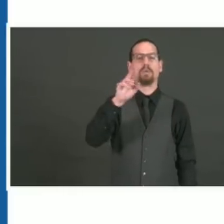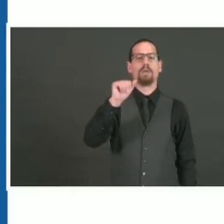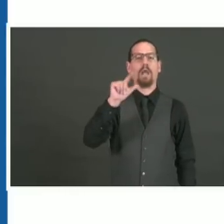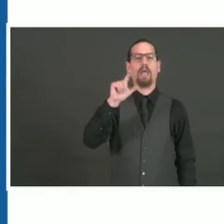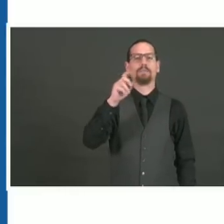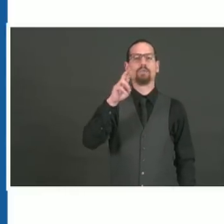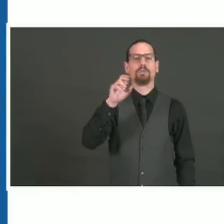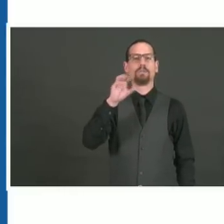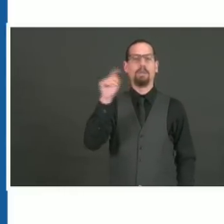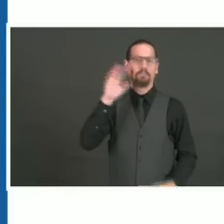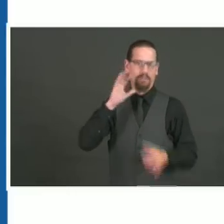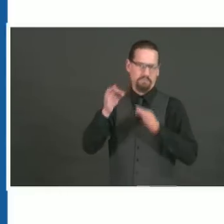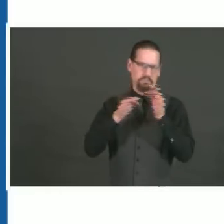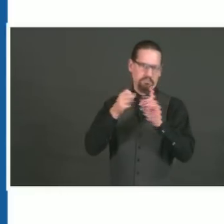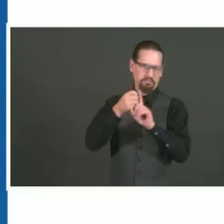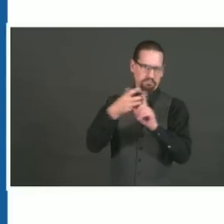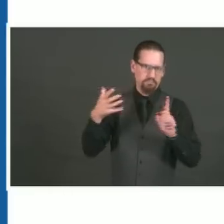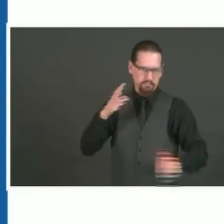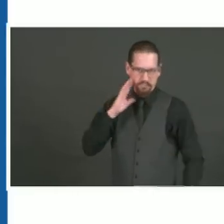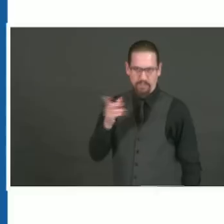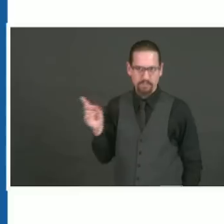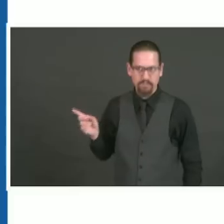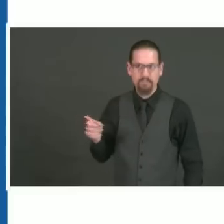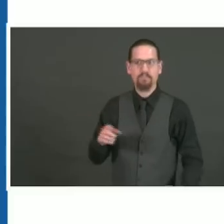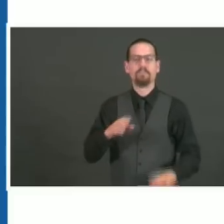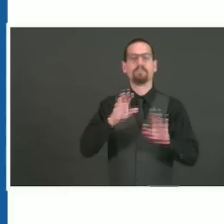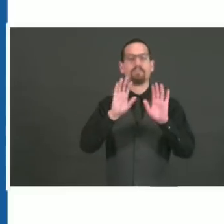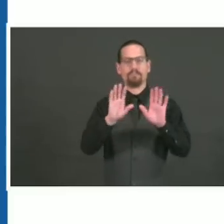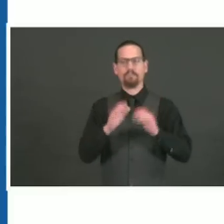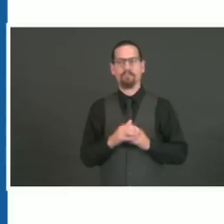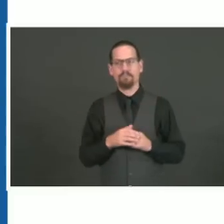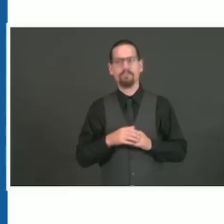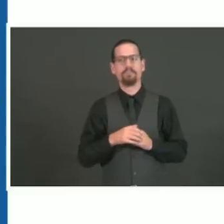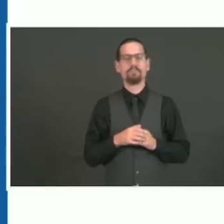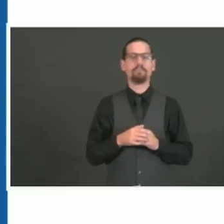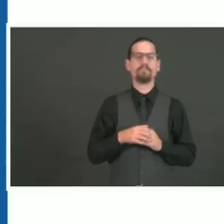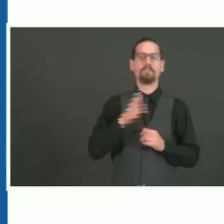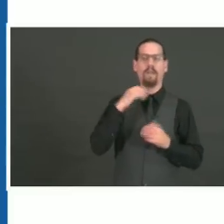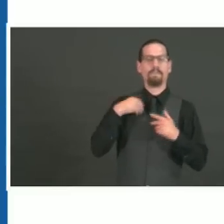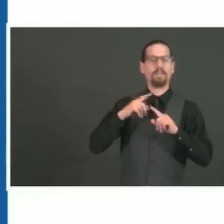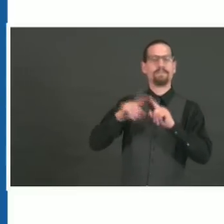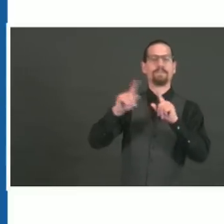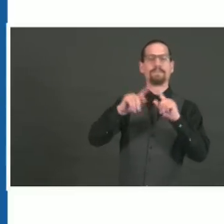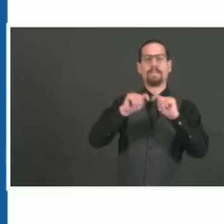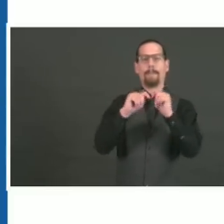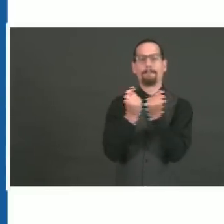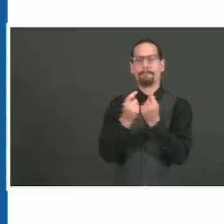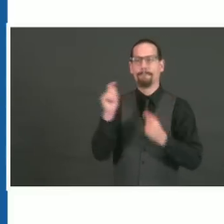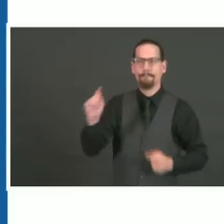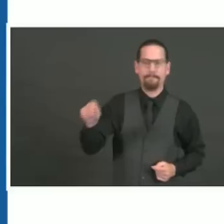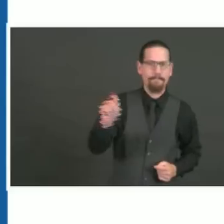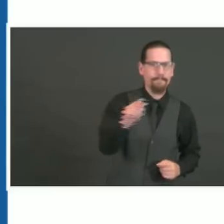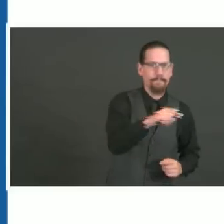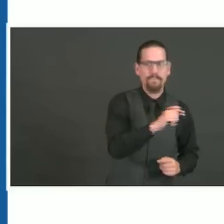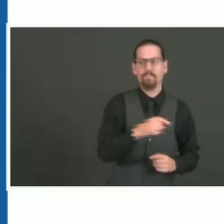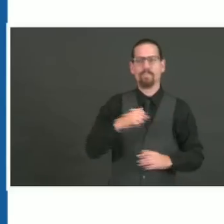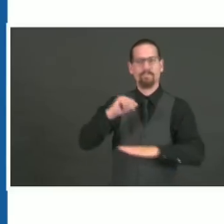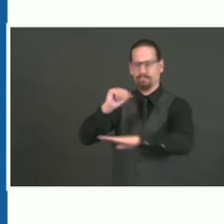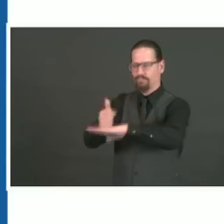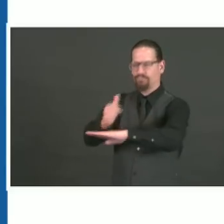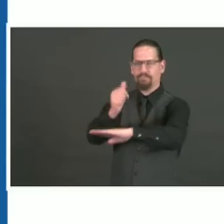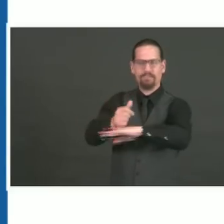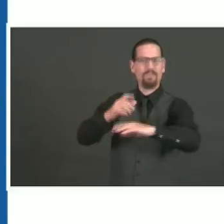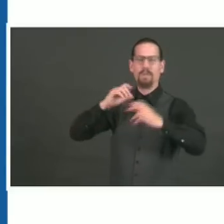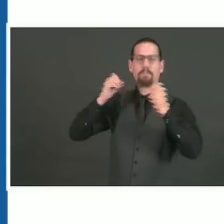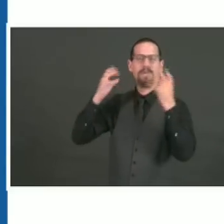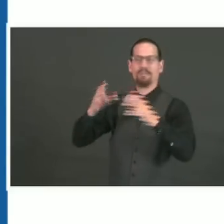know this. We are going to have teams, we're adding to the staff now, we're going to have Department of